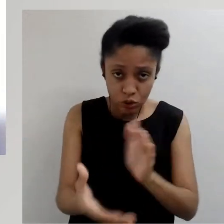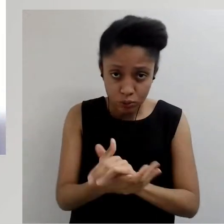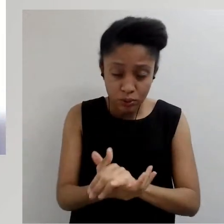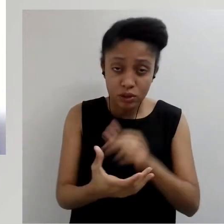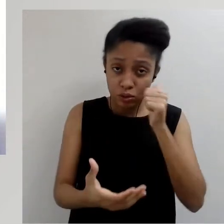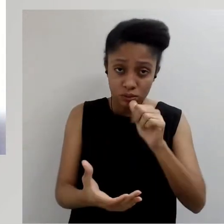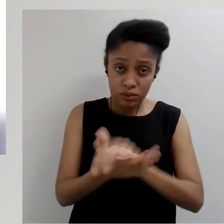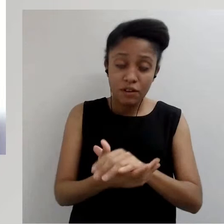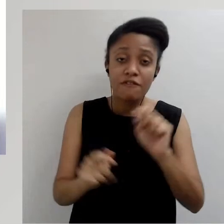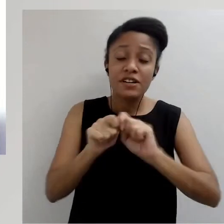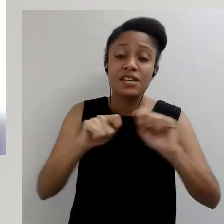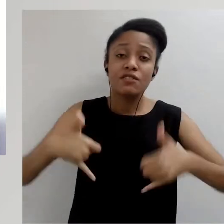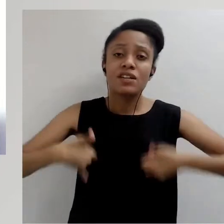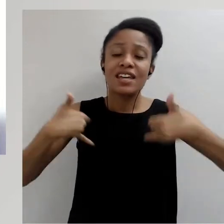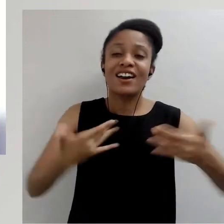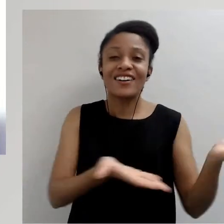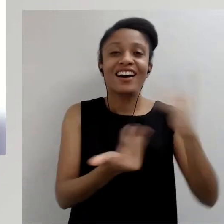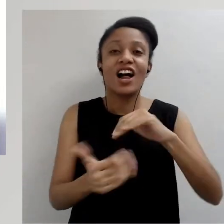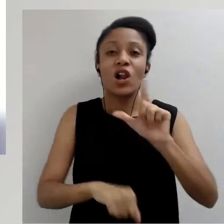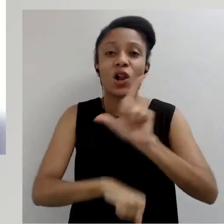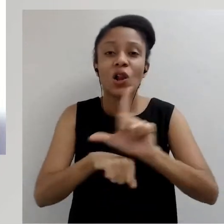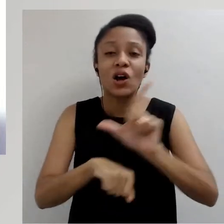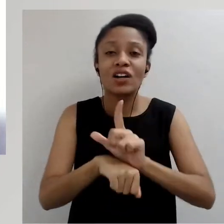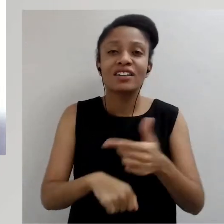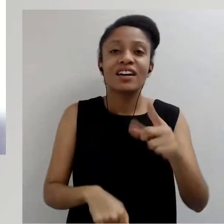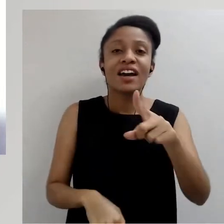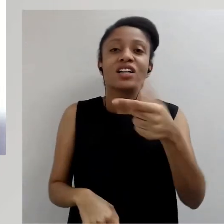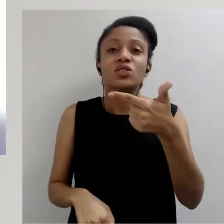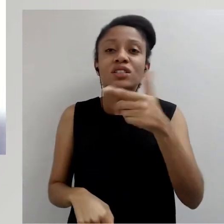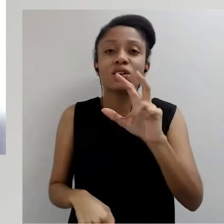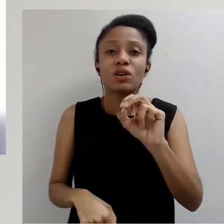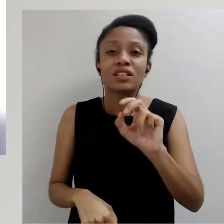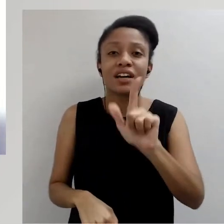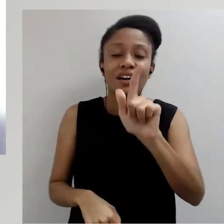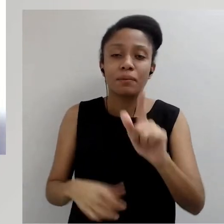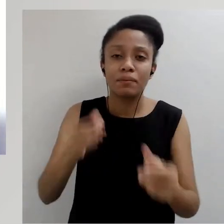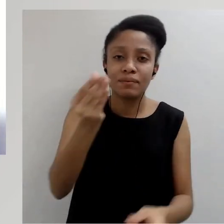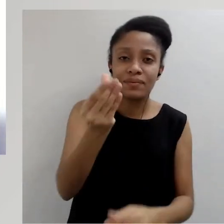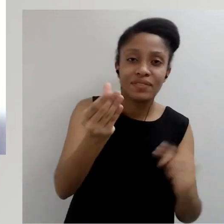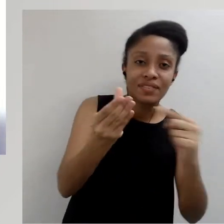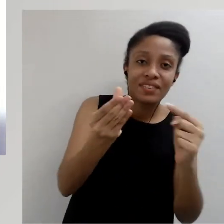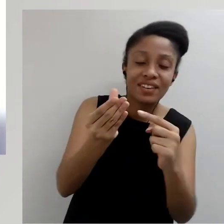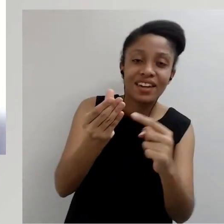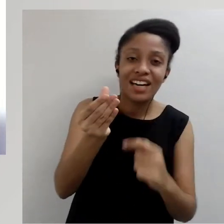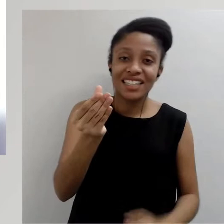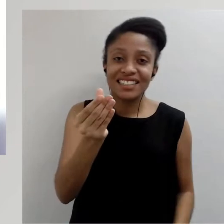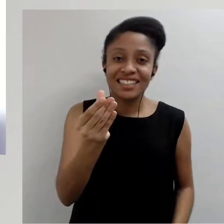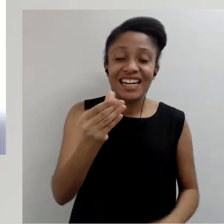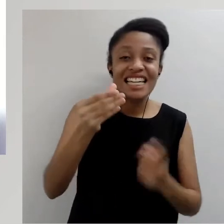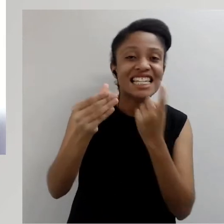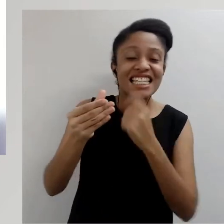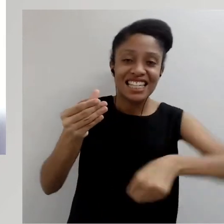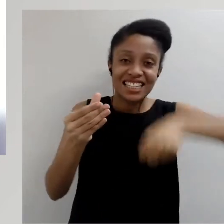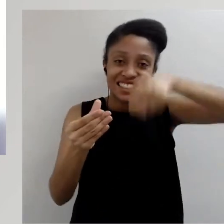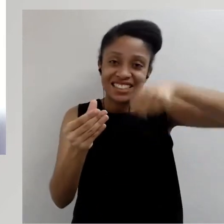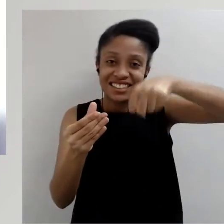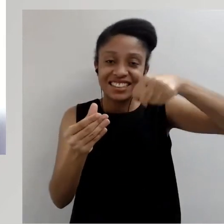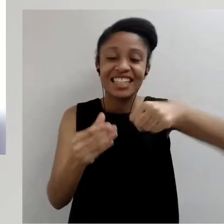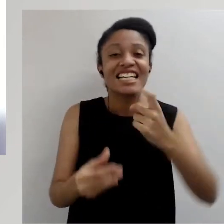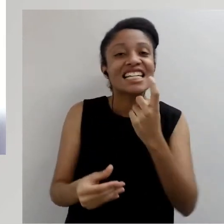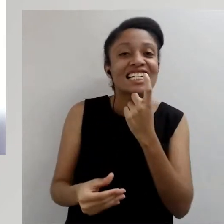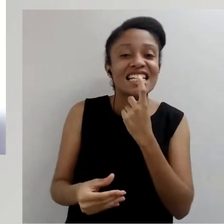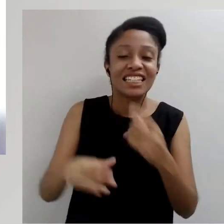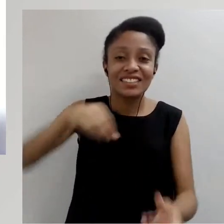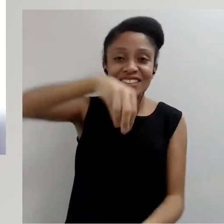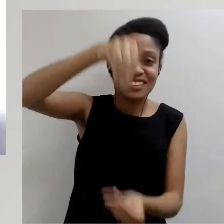birthday, Daflon. So you go to a store and say, well, I want 250 grams of chocolate, and you take the